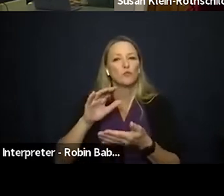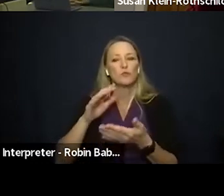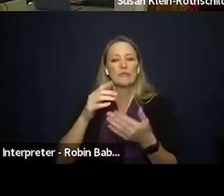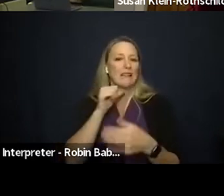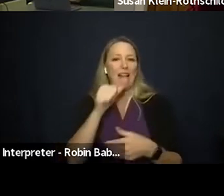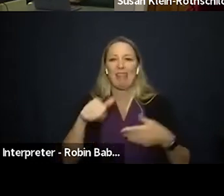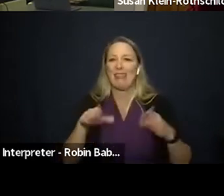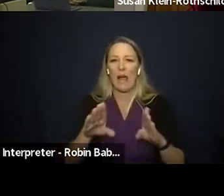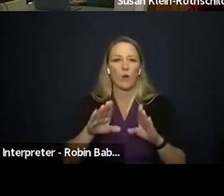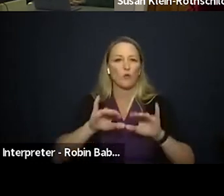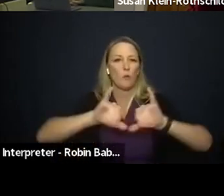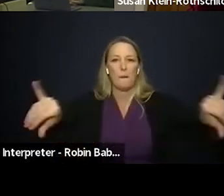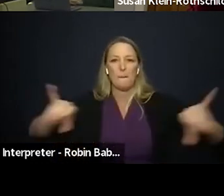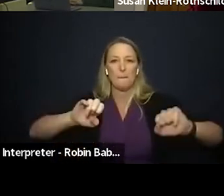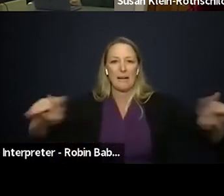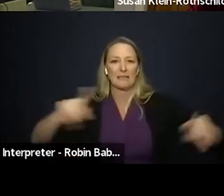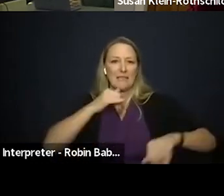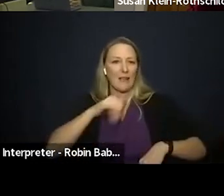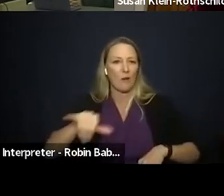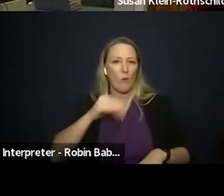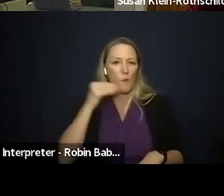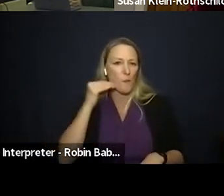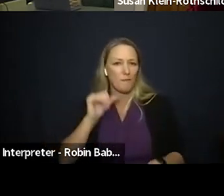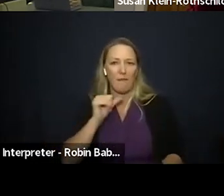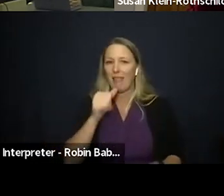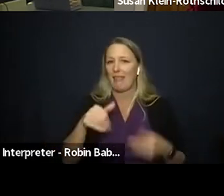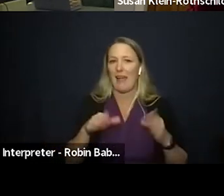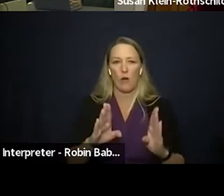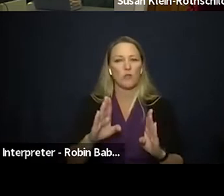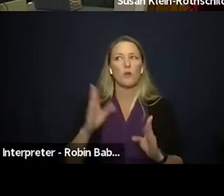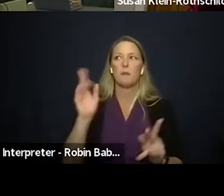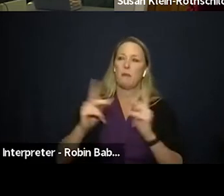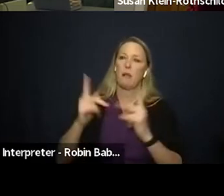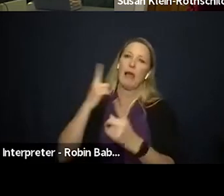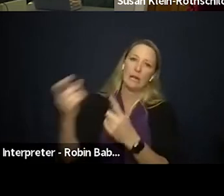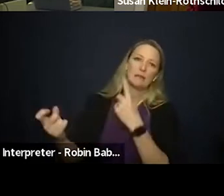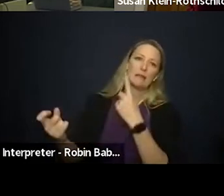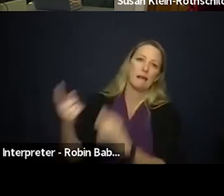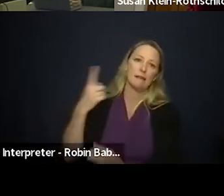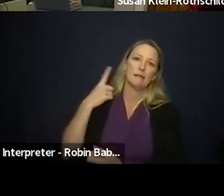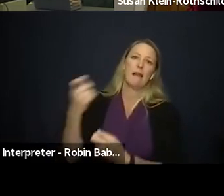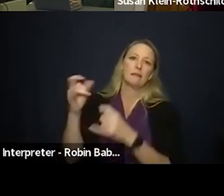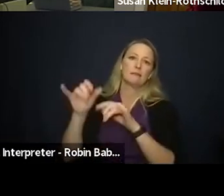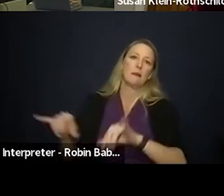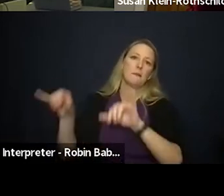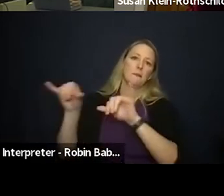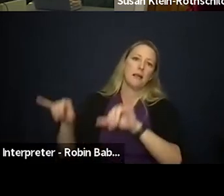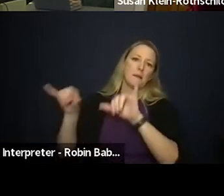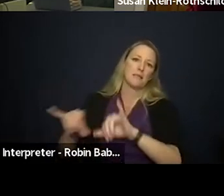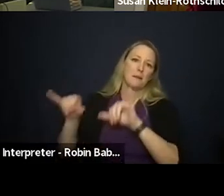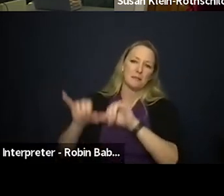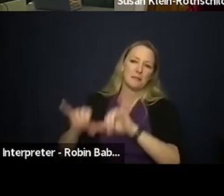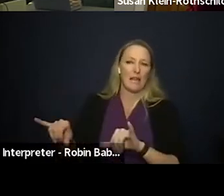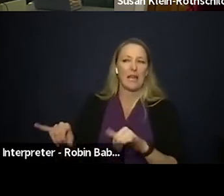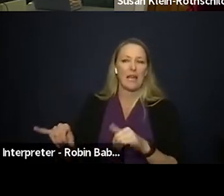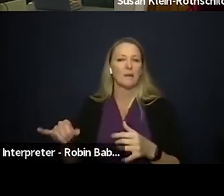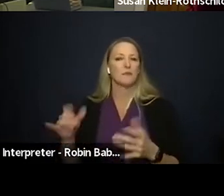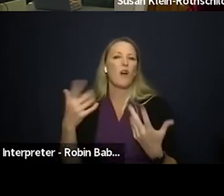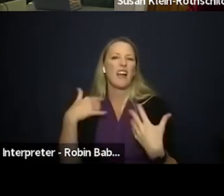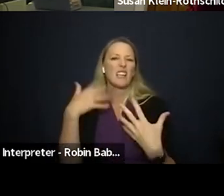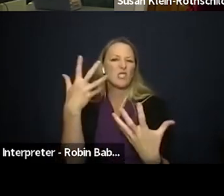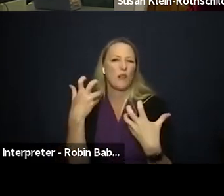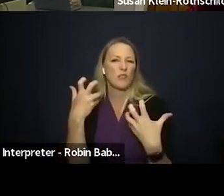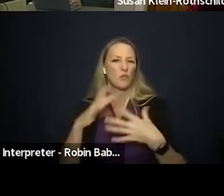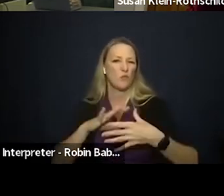time um and i just again i that's the question that keeps coming up for me amongst uh parents who've reached out so i just want